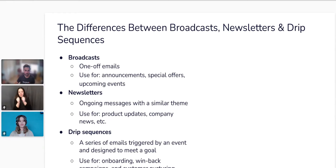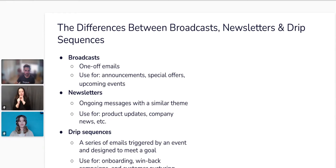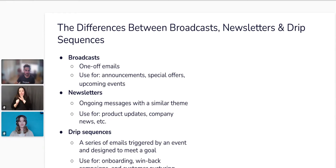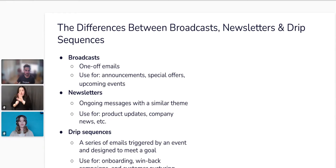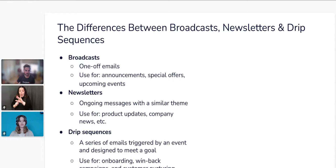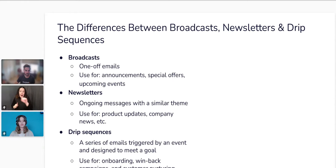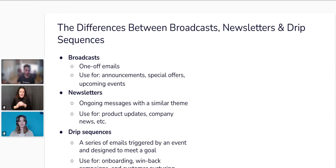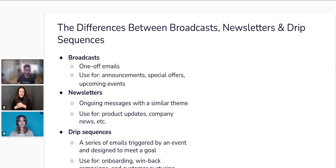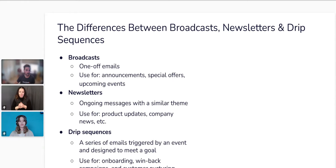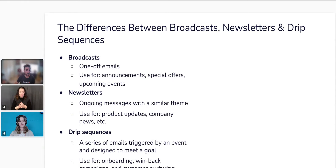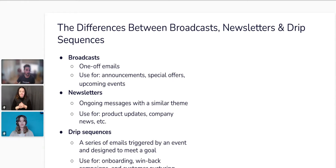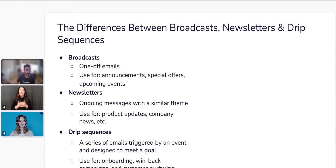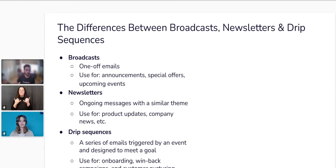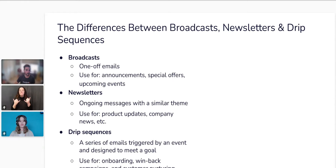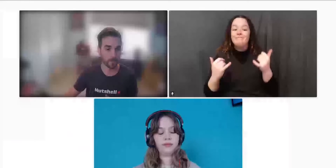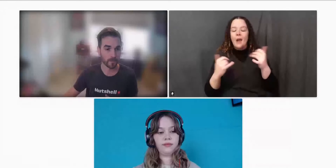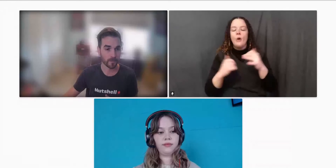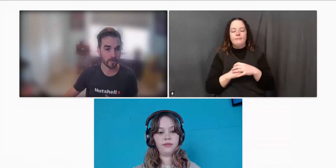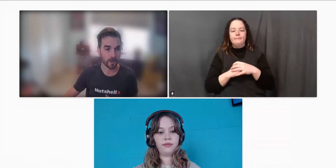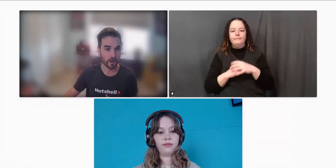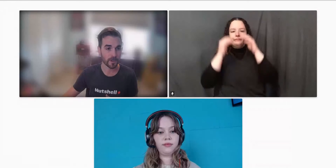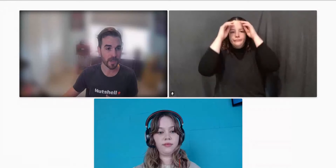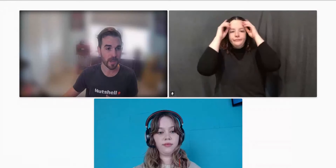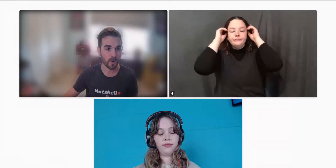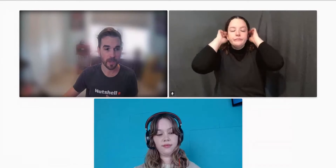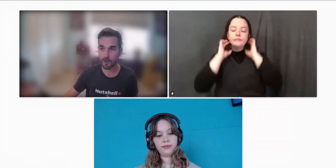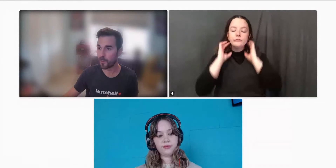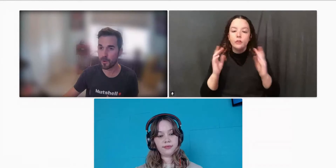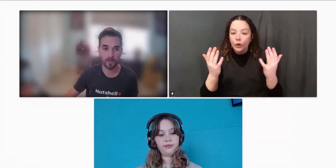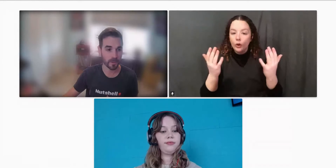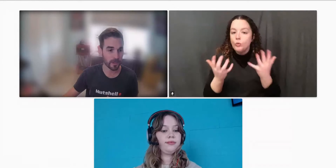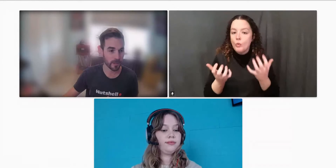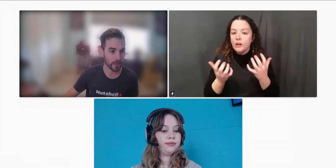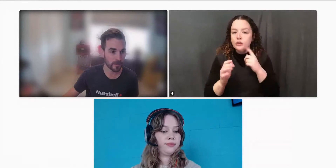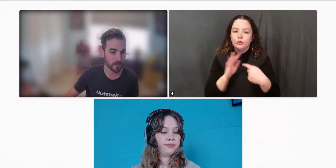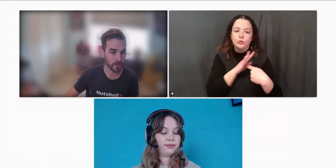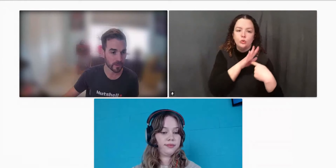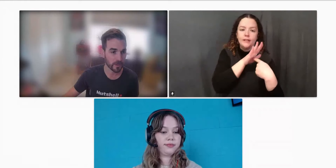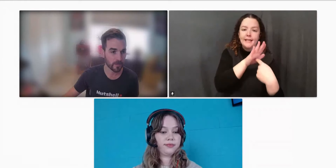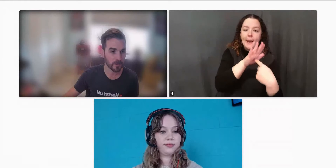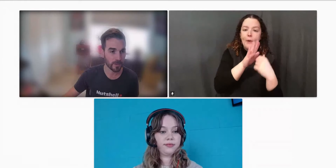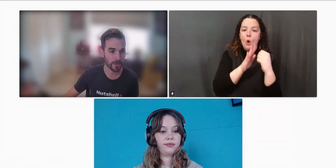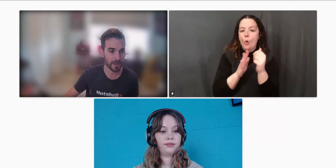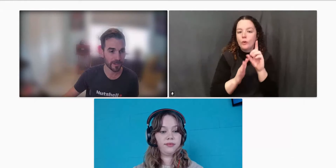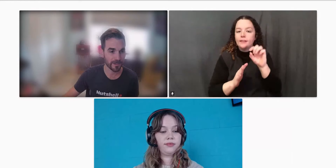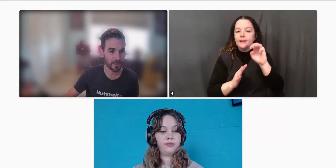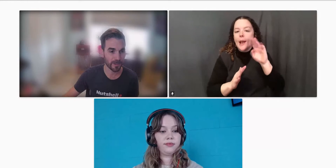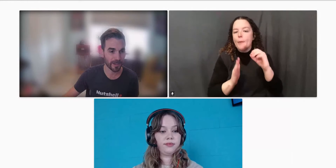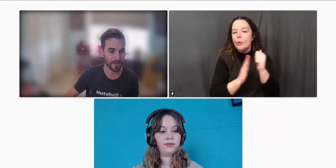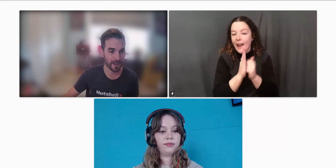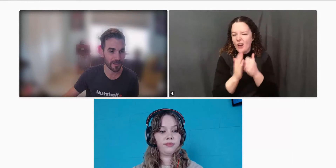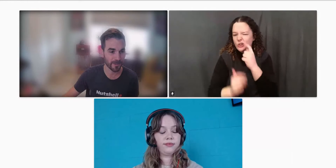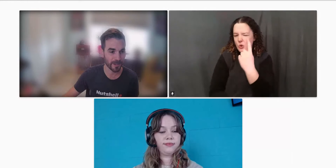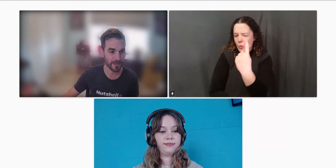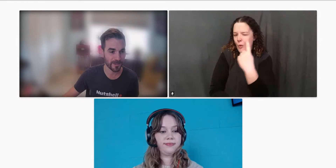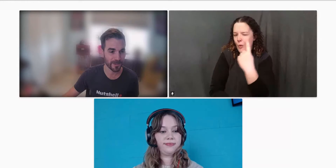jump into um, our demo account over here. And if you can just give me 1 second, just to hopefully I can